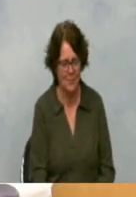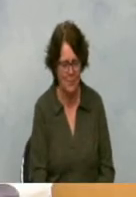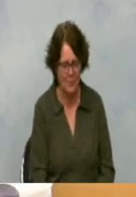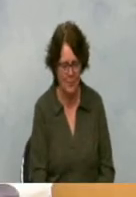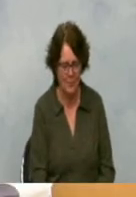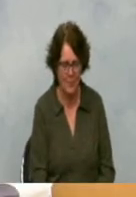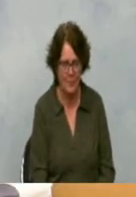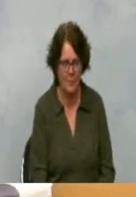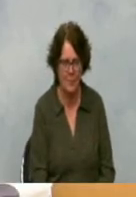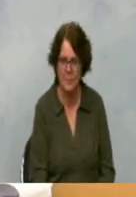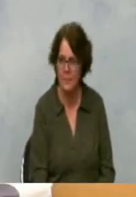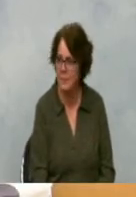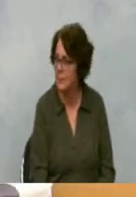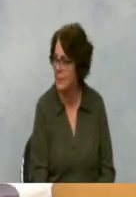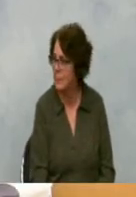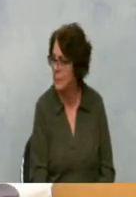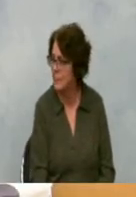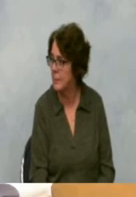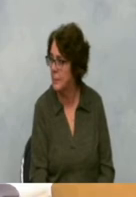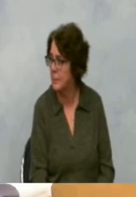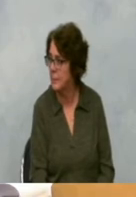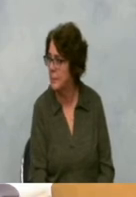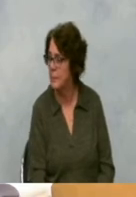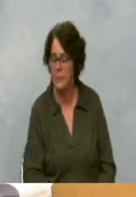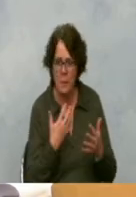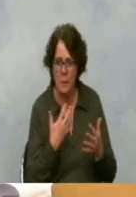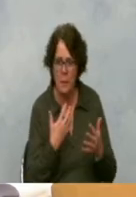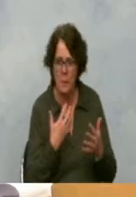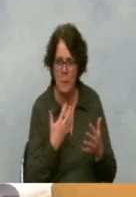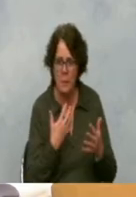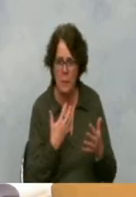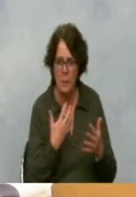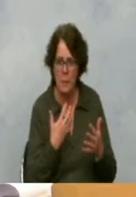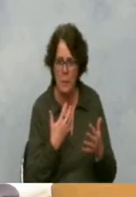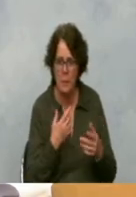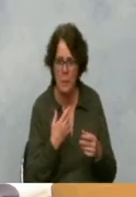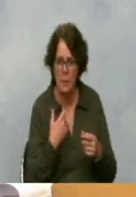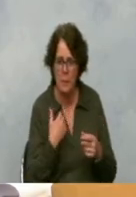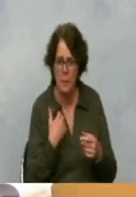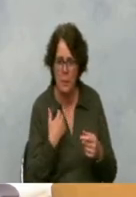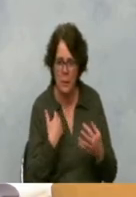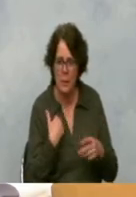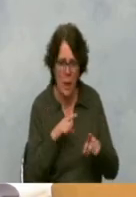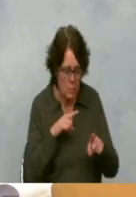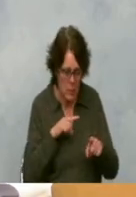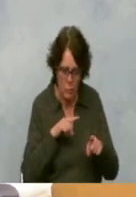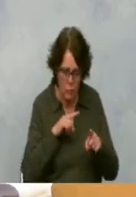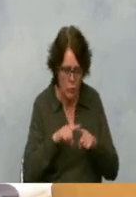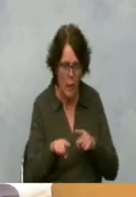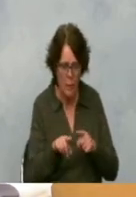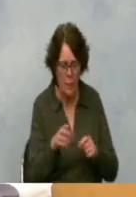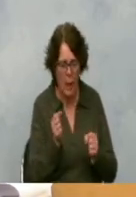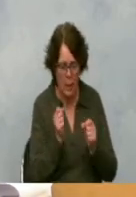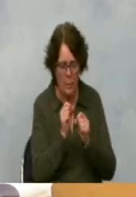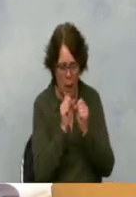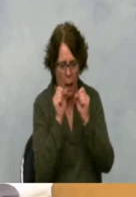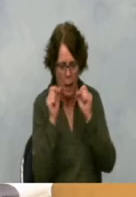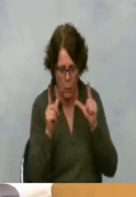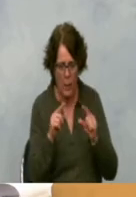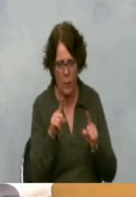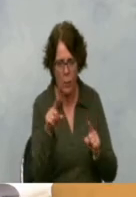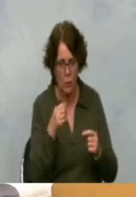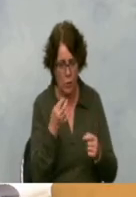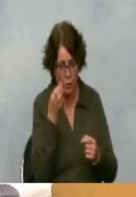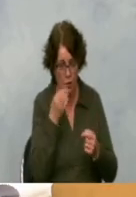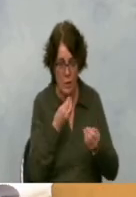Thanks, Councillor. And again, just through the provost, aware, right, of the argument you've just described,